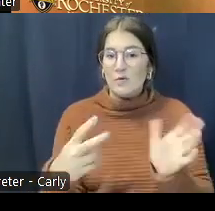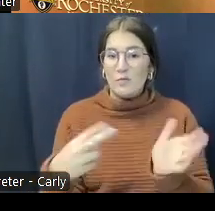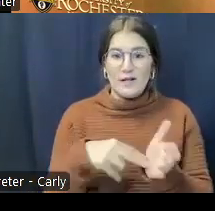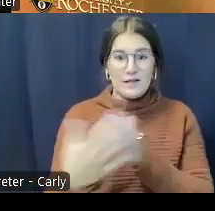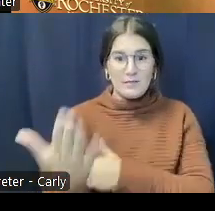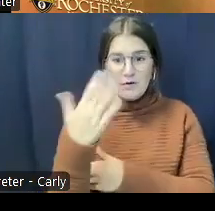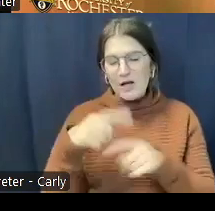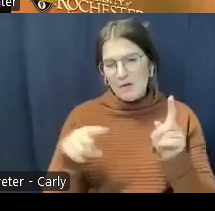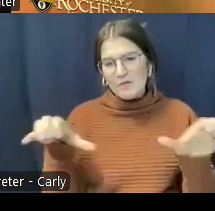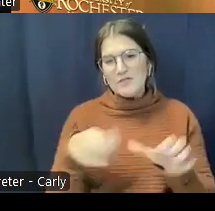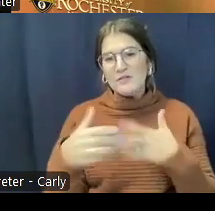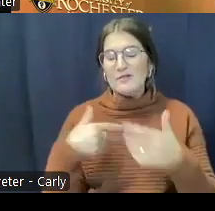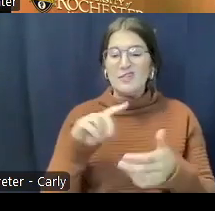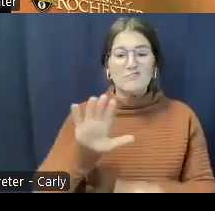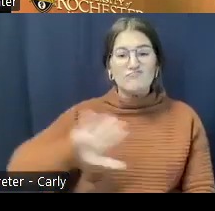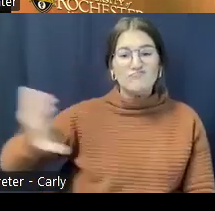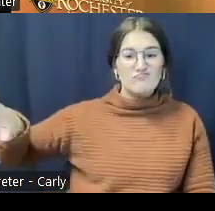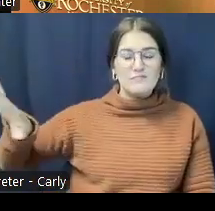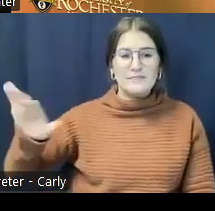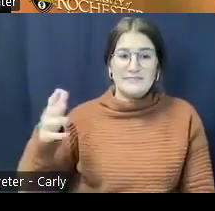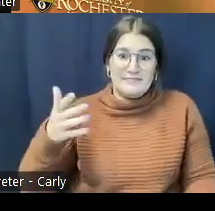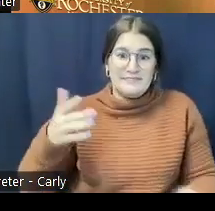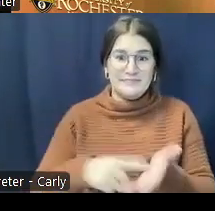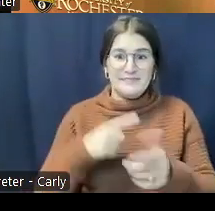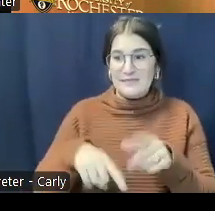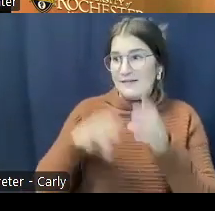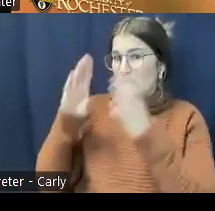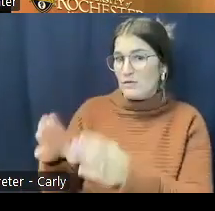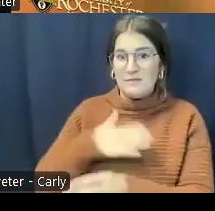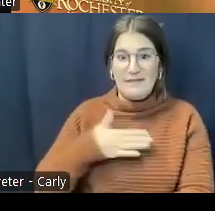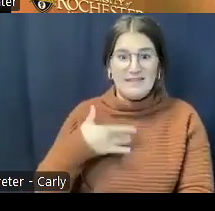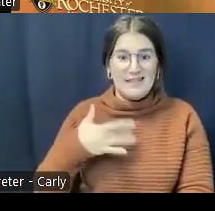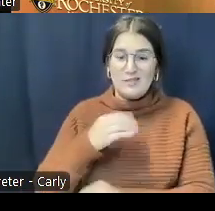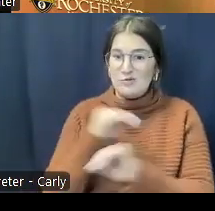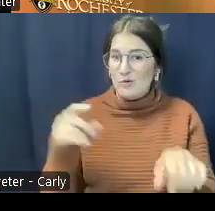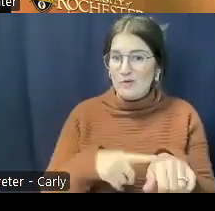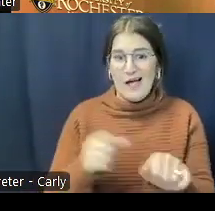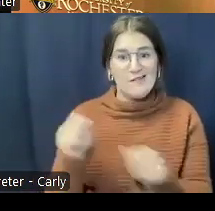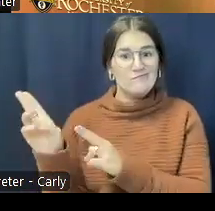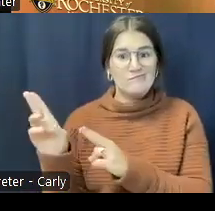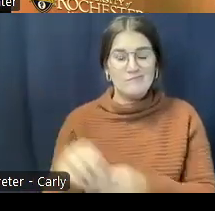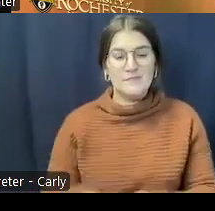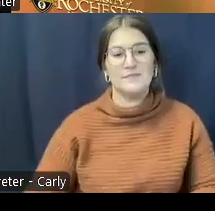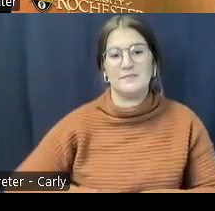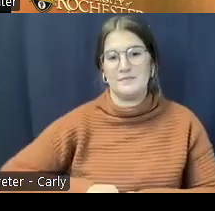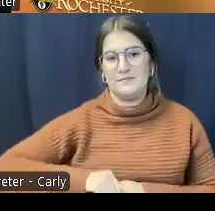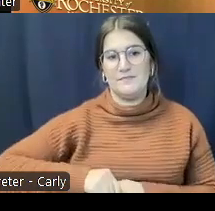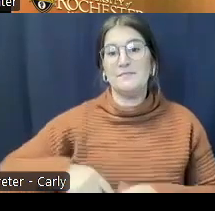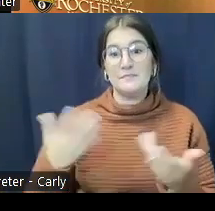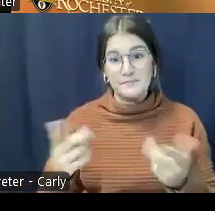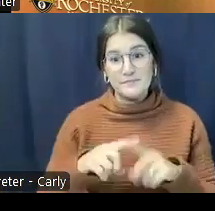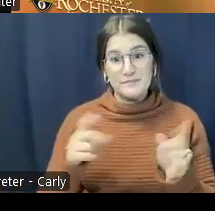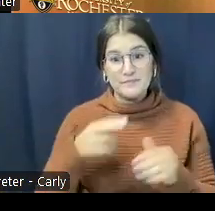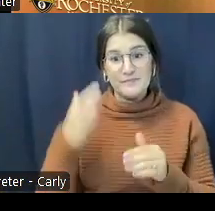up anyway. We shunt that aside. You can't always focus on things that you're feeling. But as a result, then it can